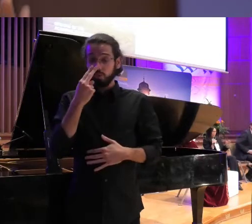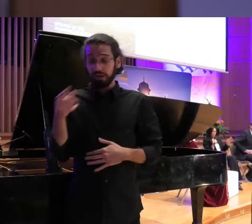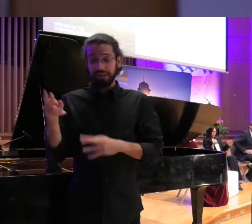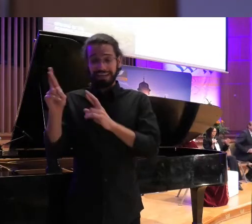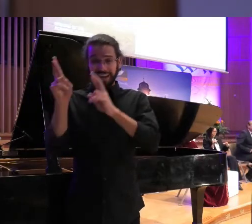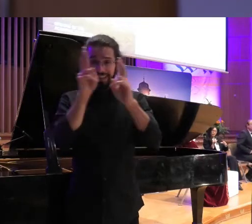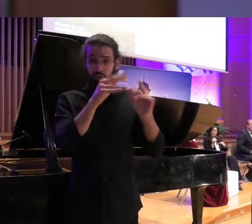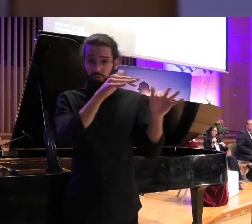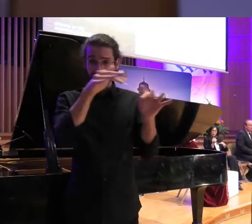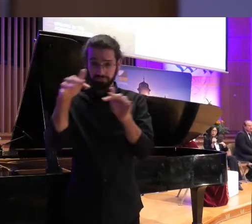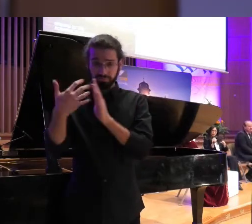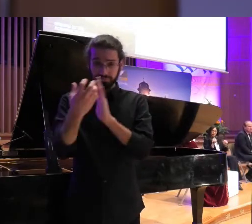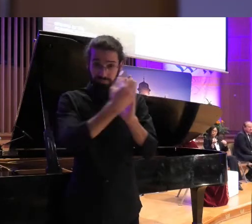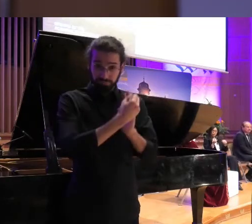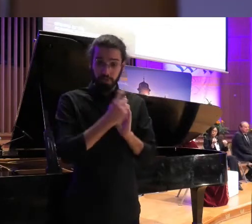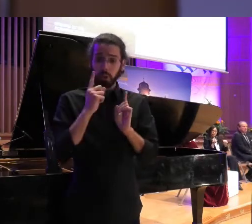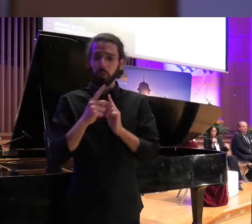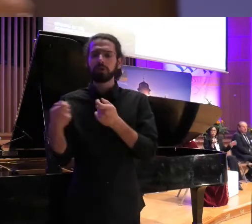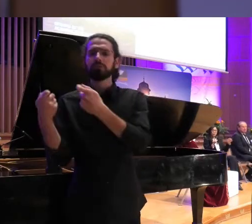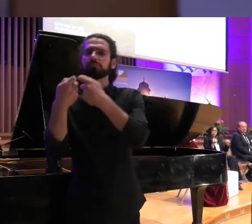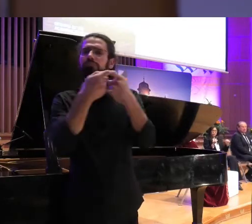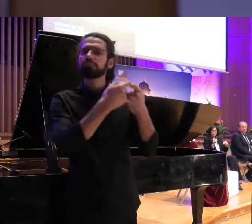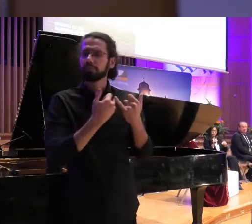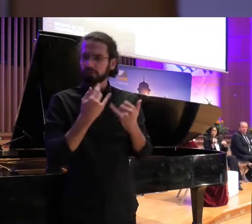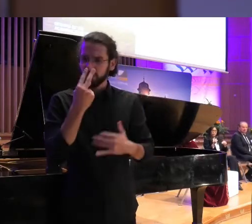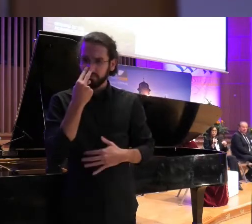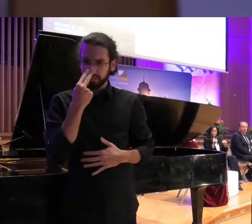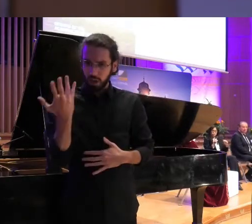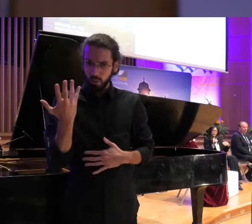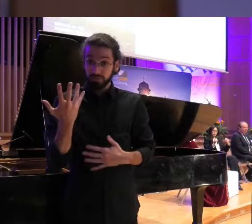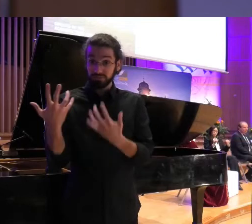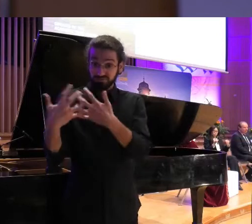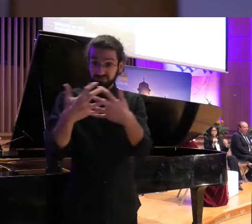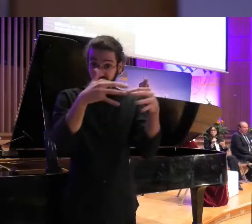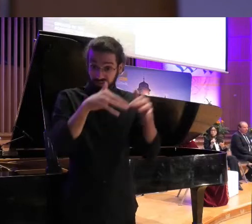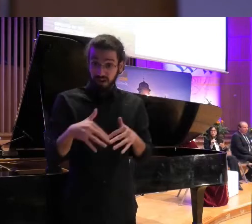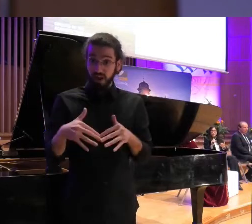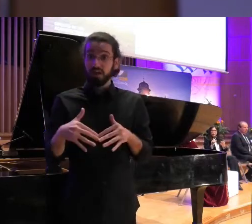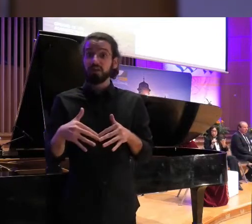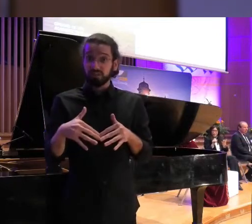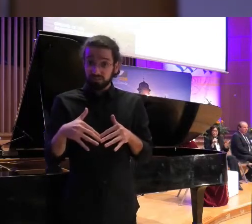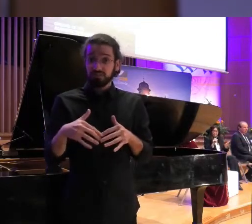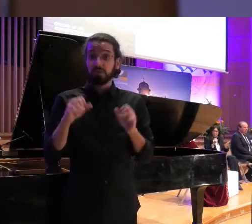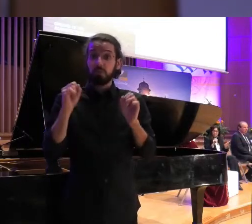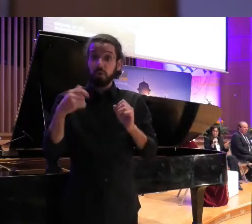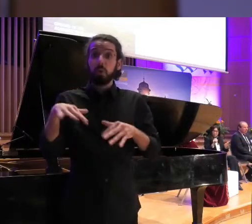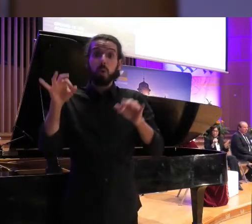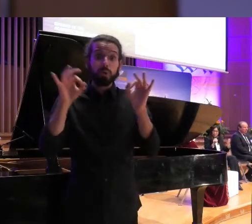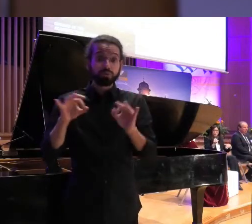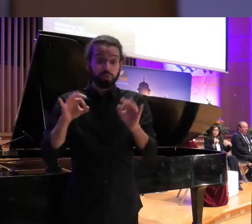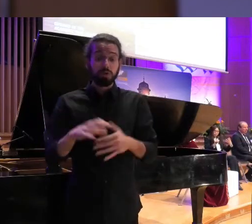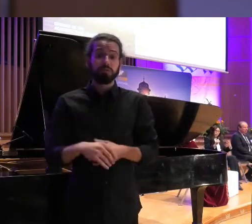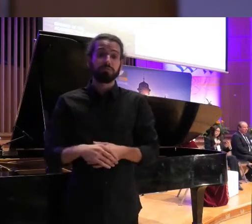and how they cascade each other and compounding each other to make it stronger. For instance, how pandemic